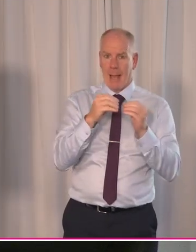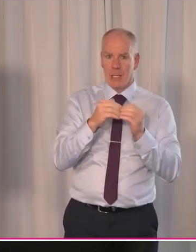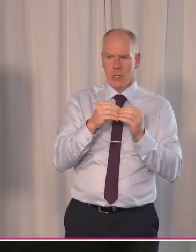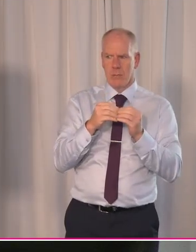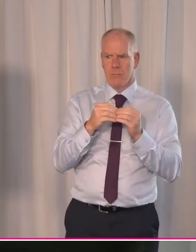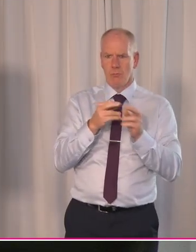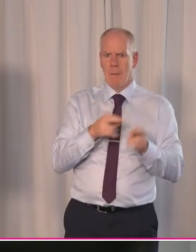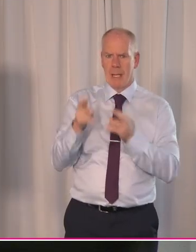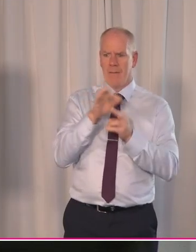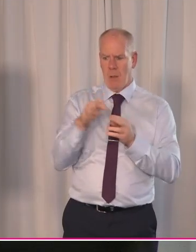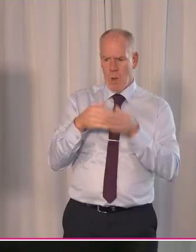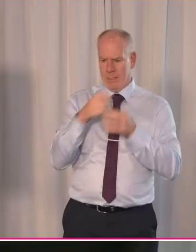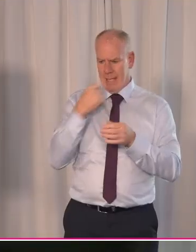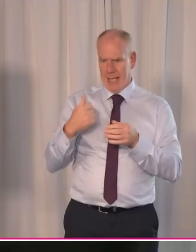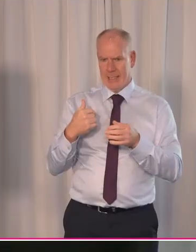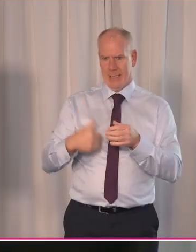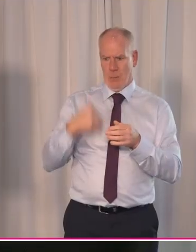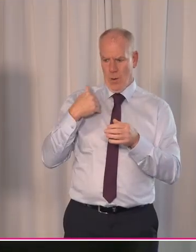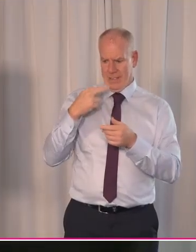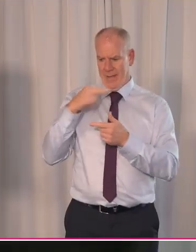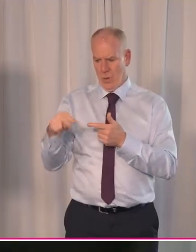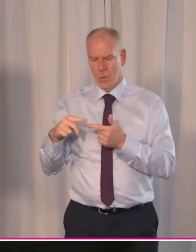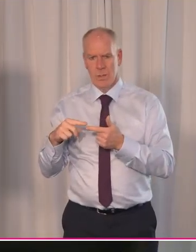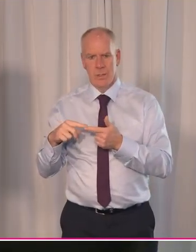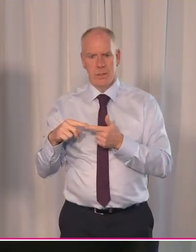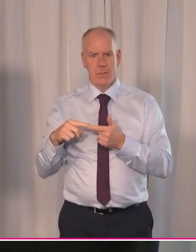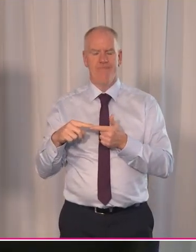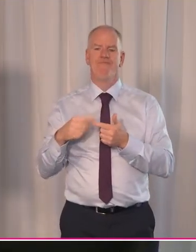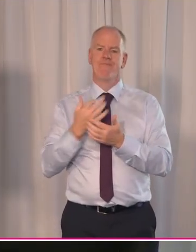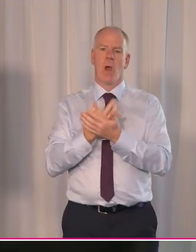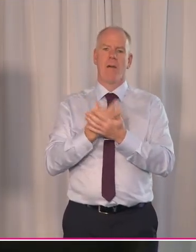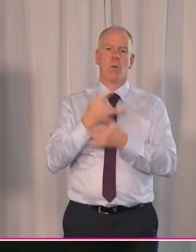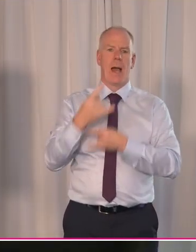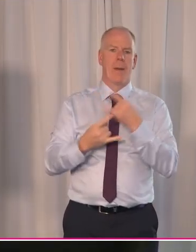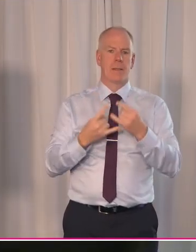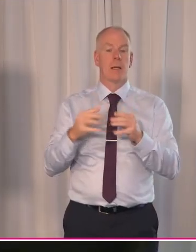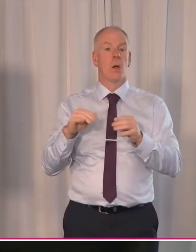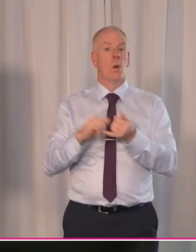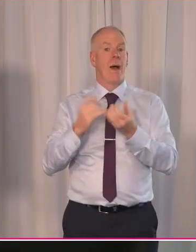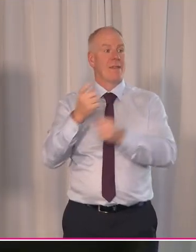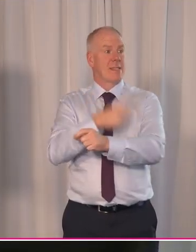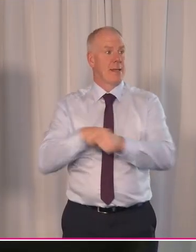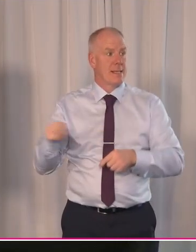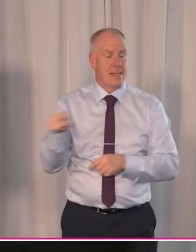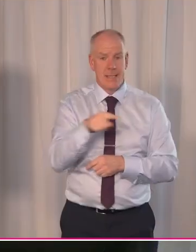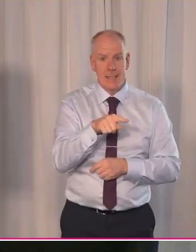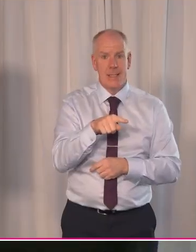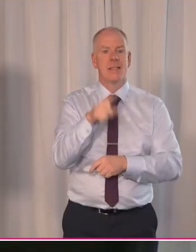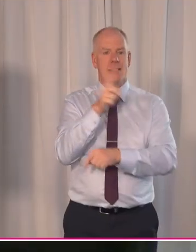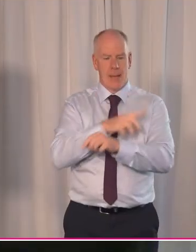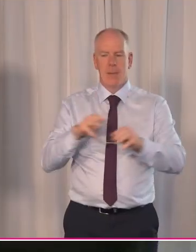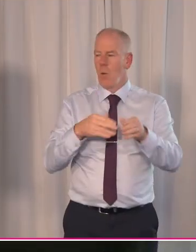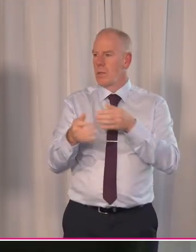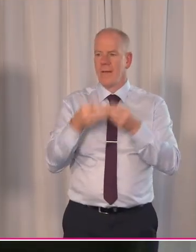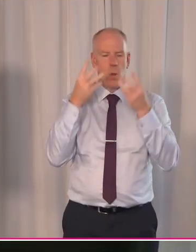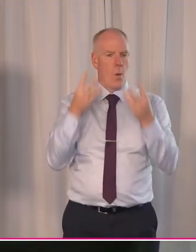earlier today and on the panel this afternoon. Very often people with disabilities or disabled people, whichever